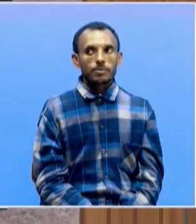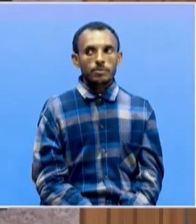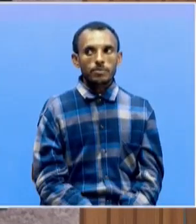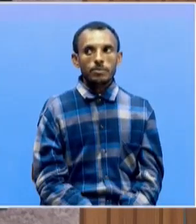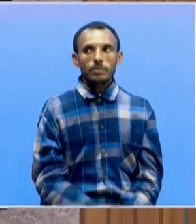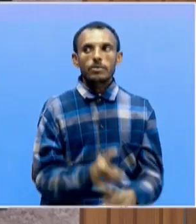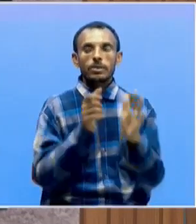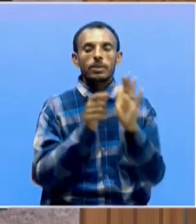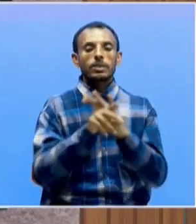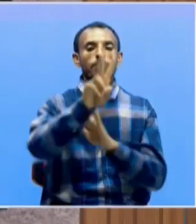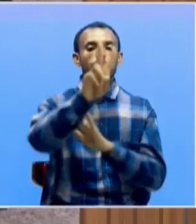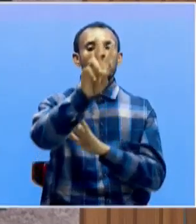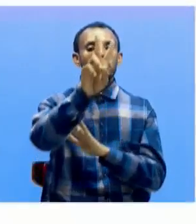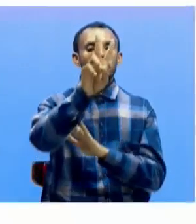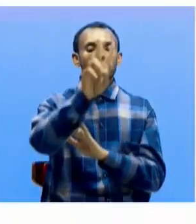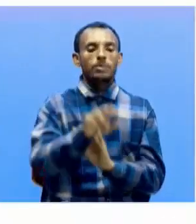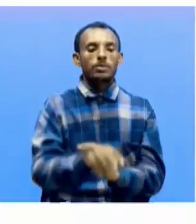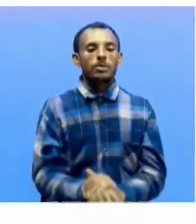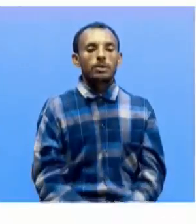Example 2.